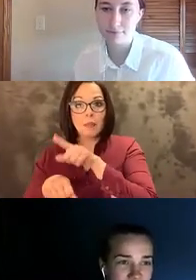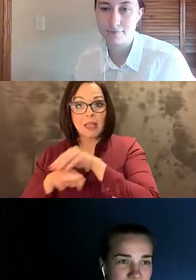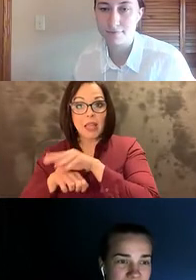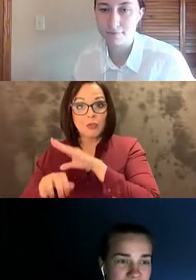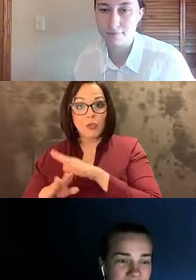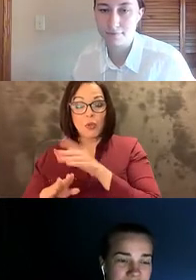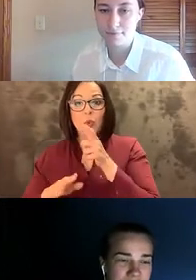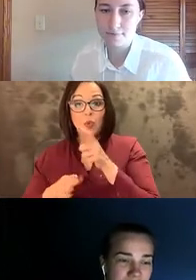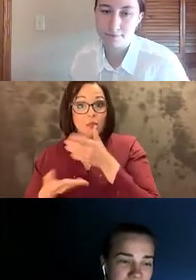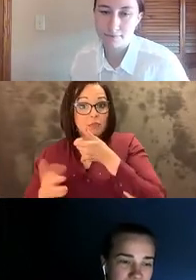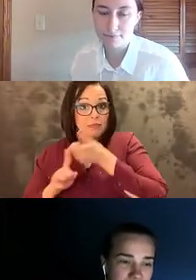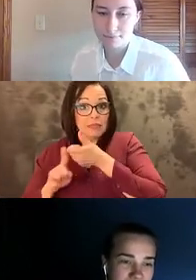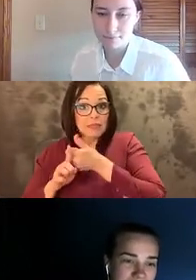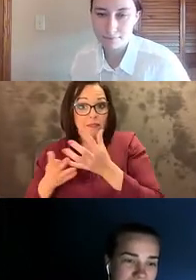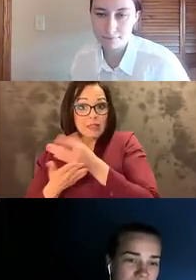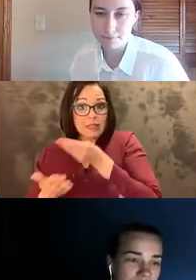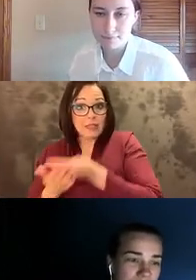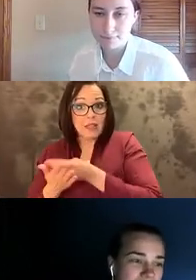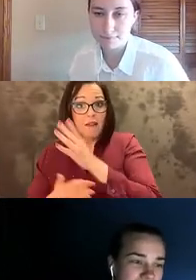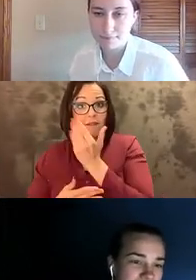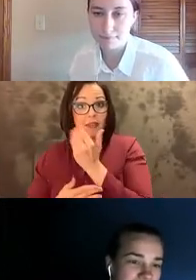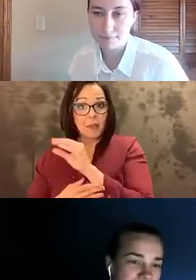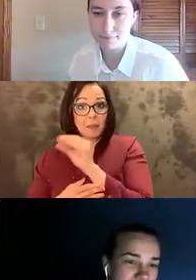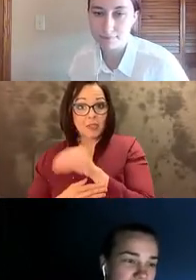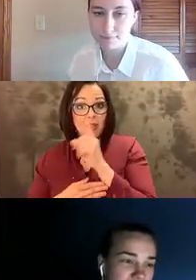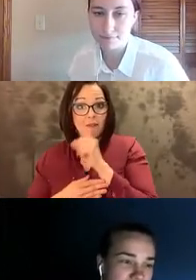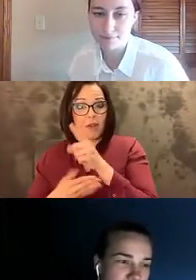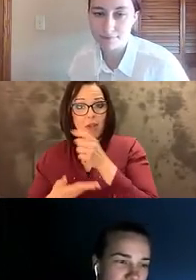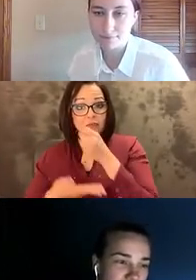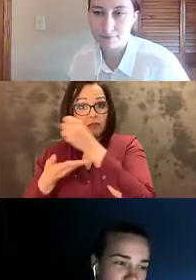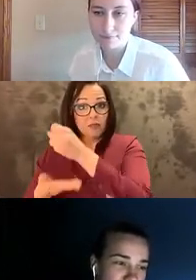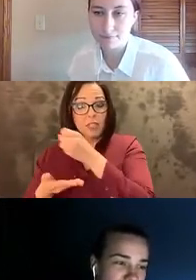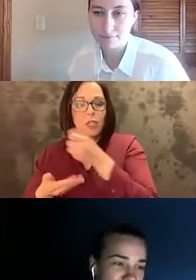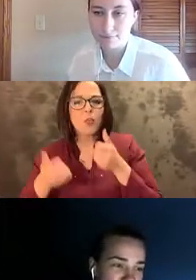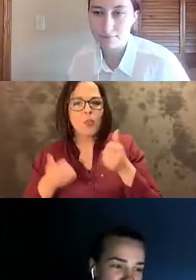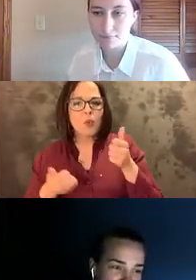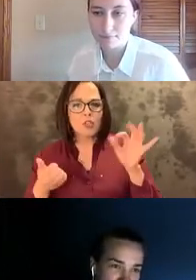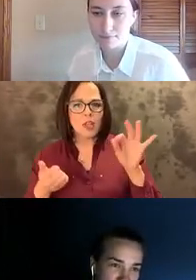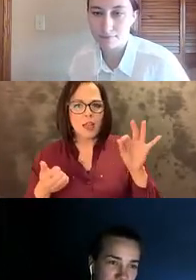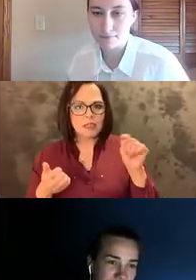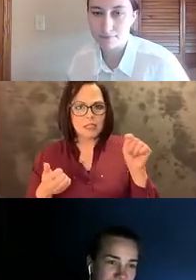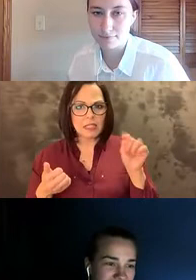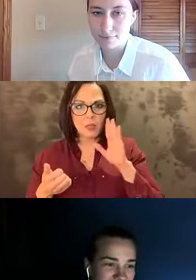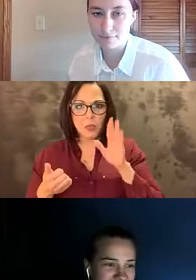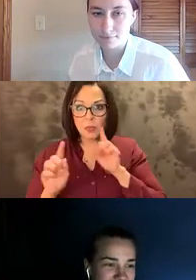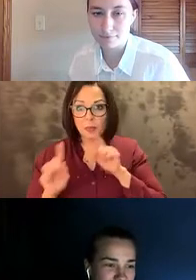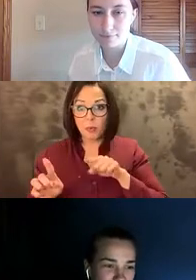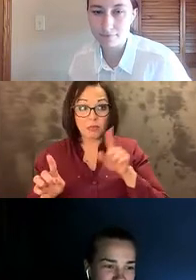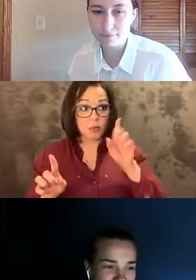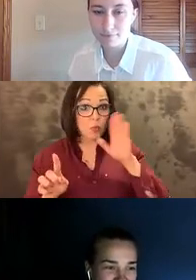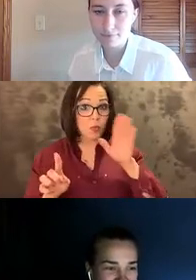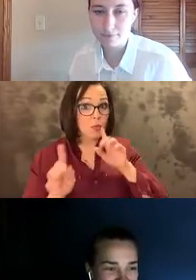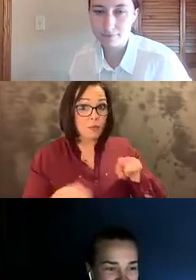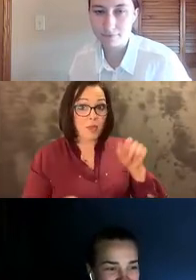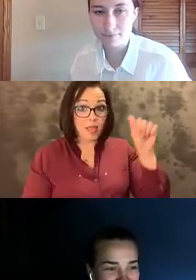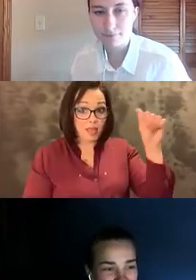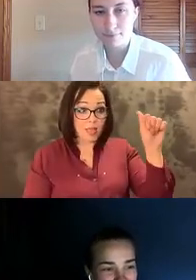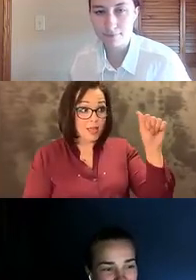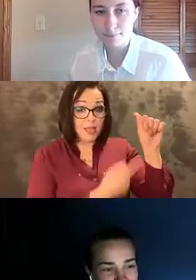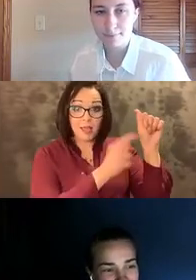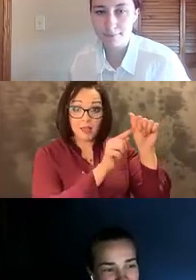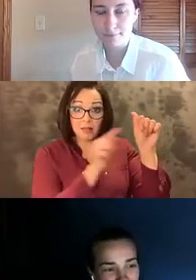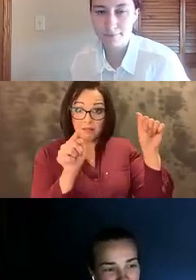15% funded by the grant. What FTE would you report? Would you report A,